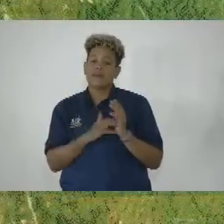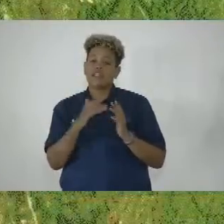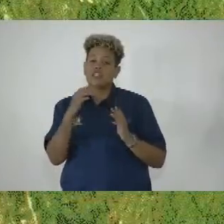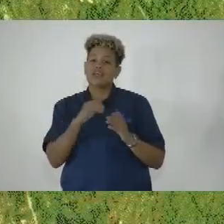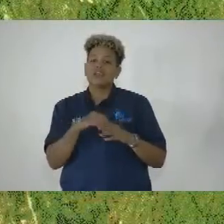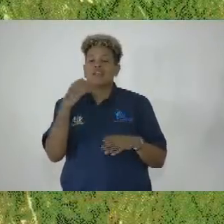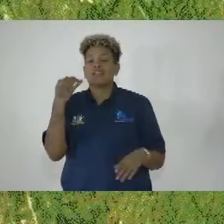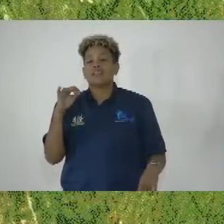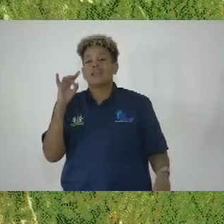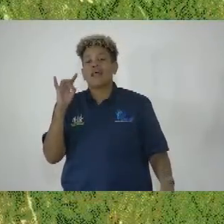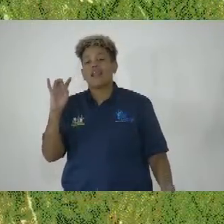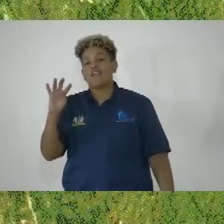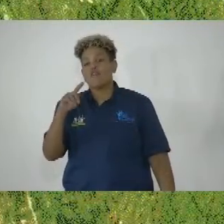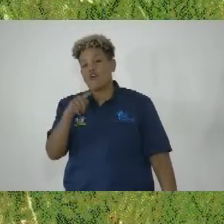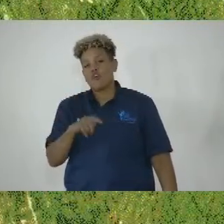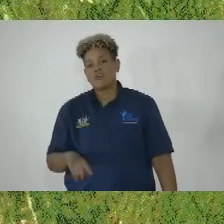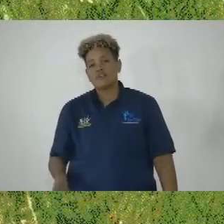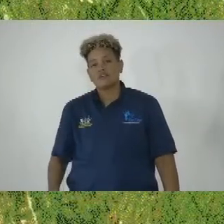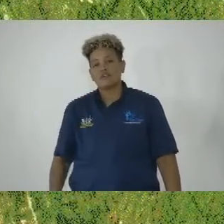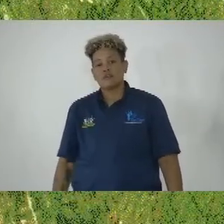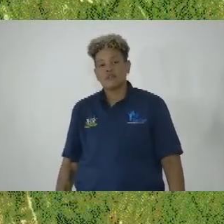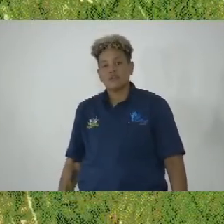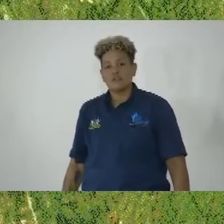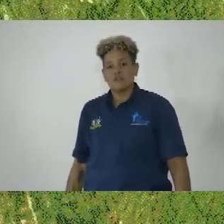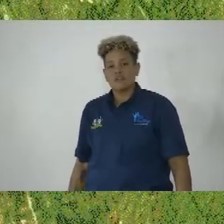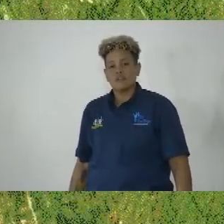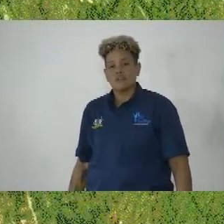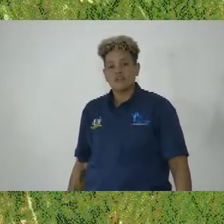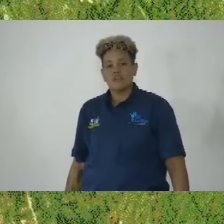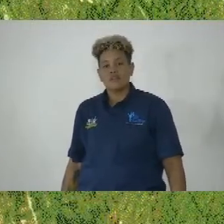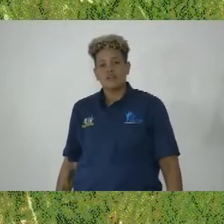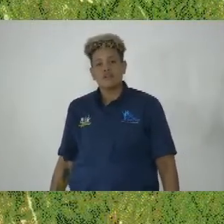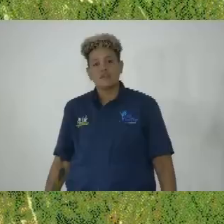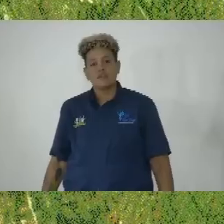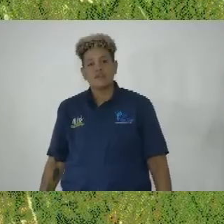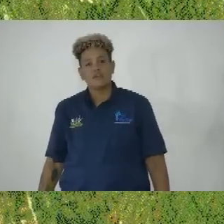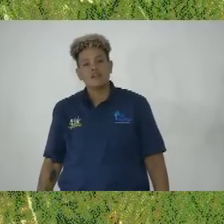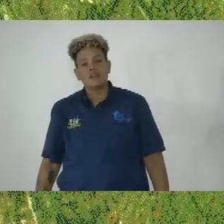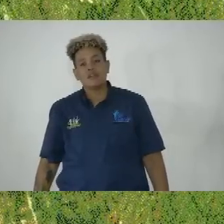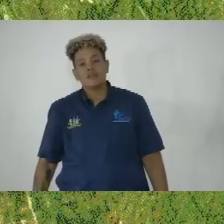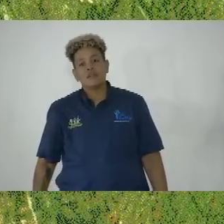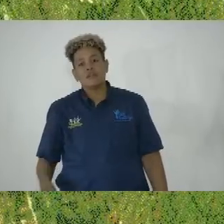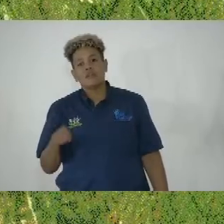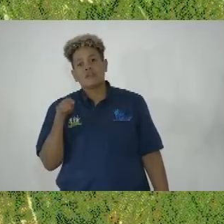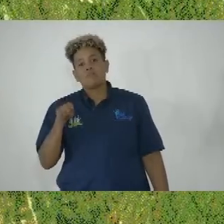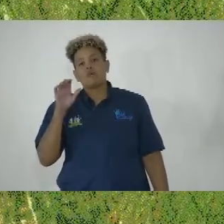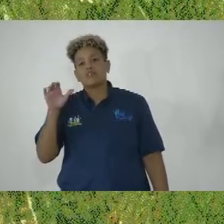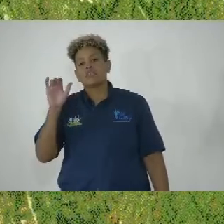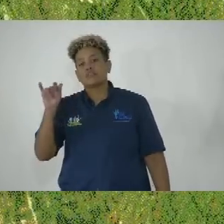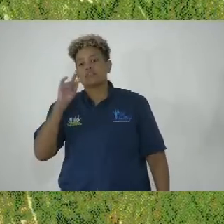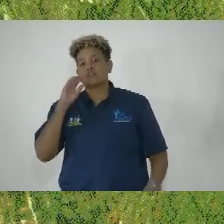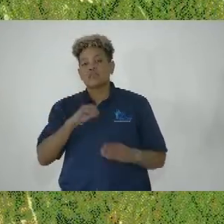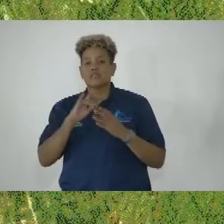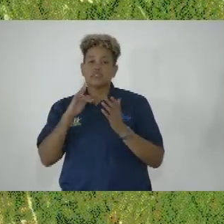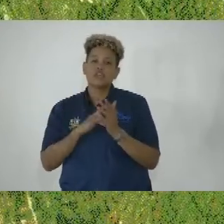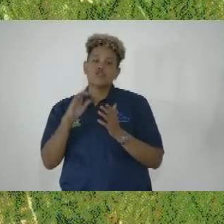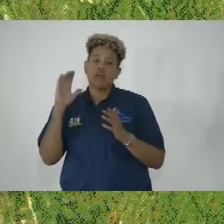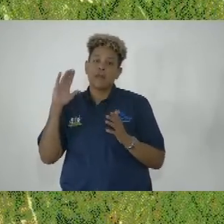in 1984. If you look, this is Point C, which is actually in central